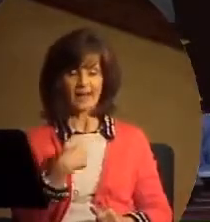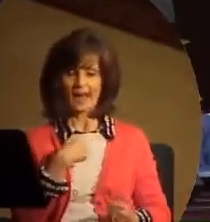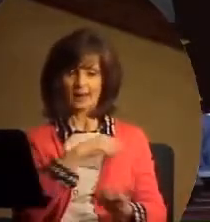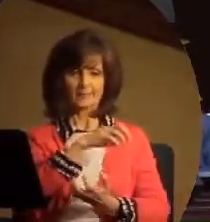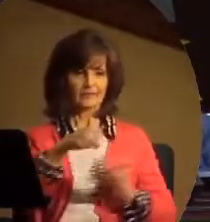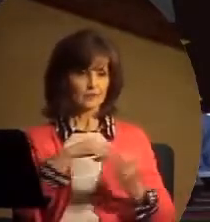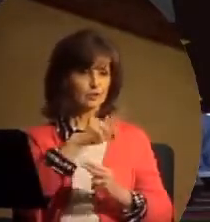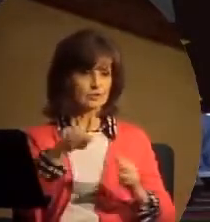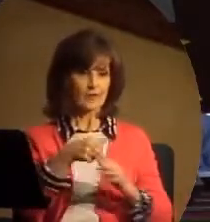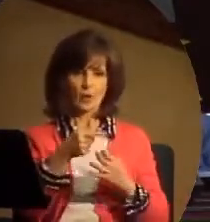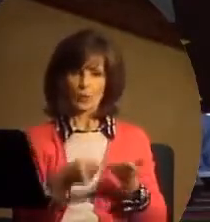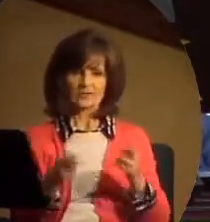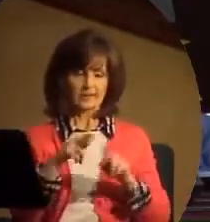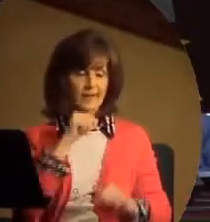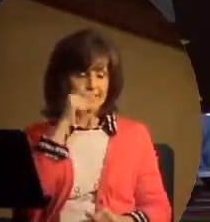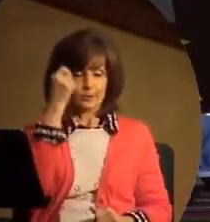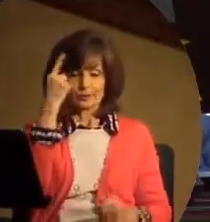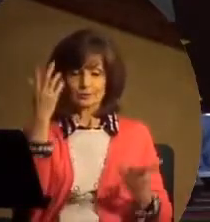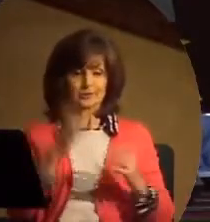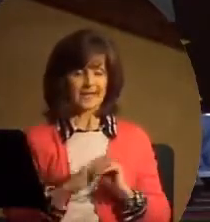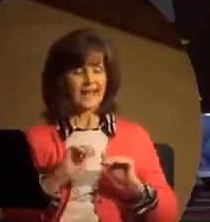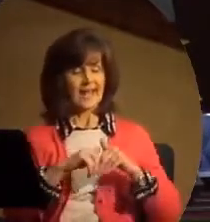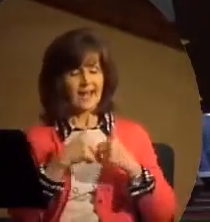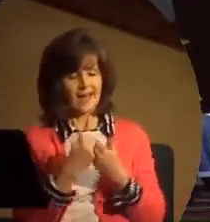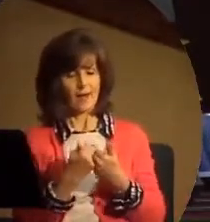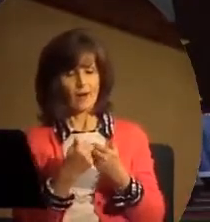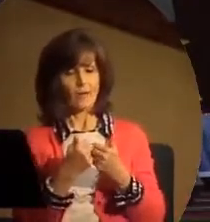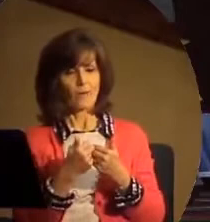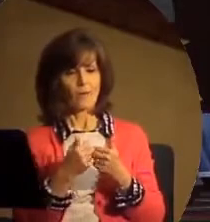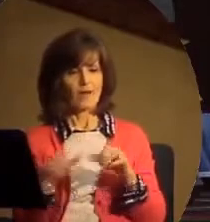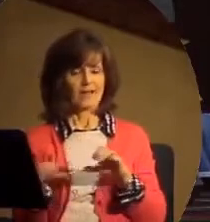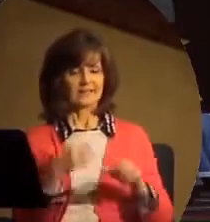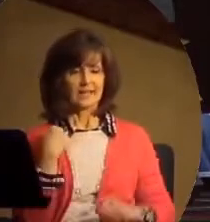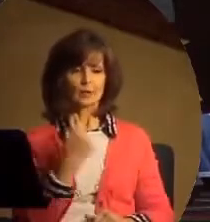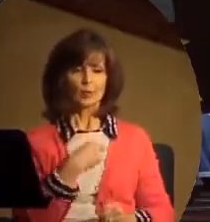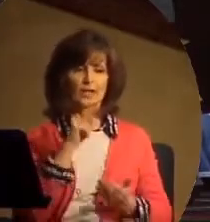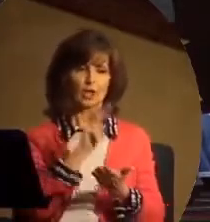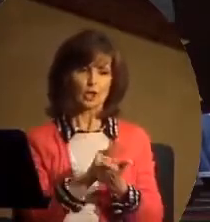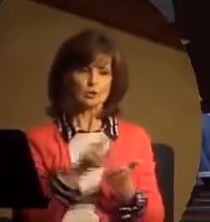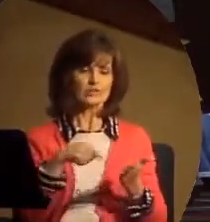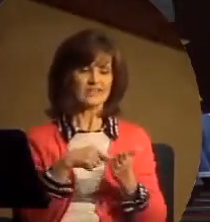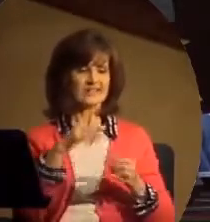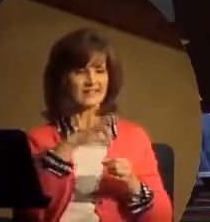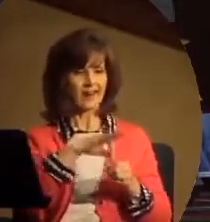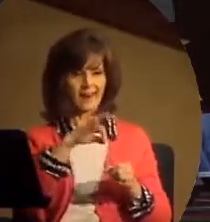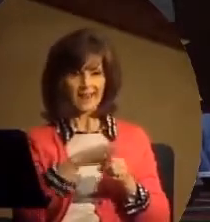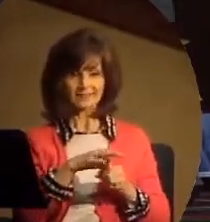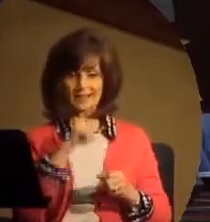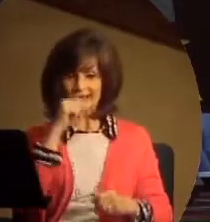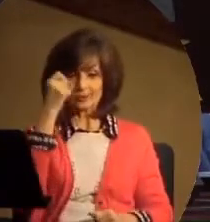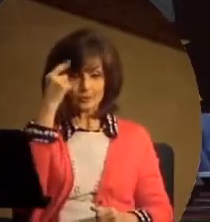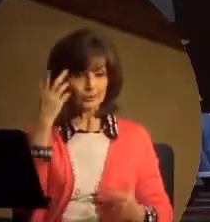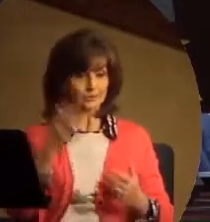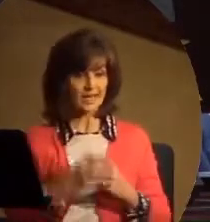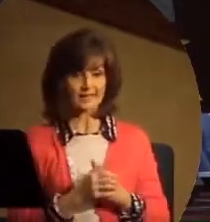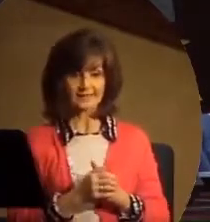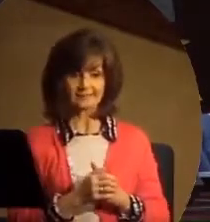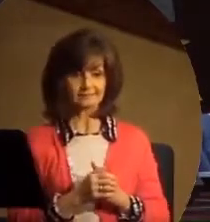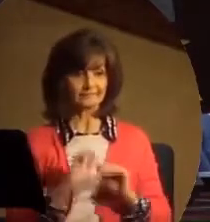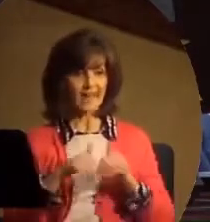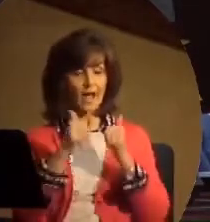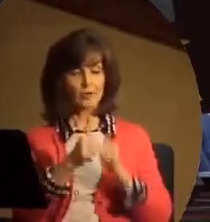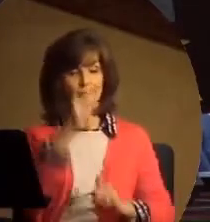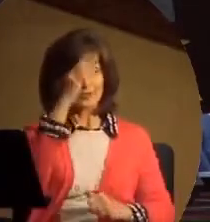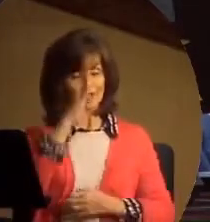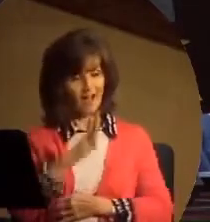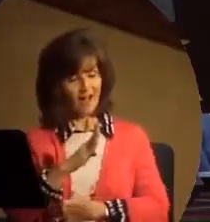all this. I don't get it. How in the world did we just lose this election? I don't get it, man. How could